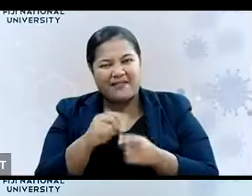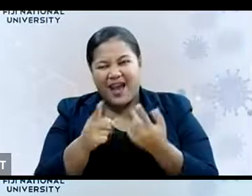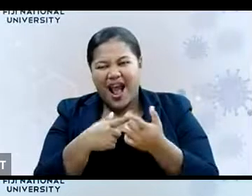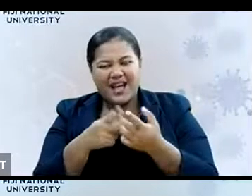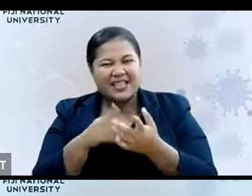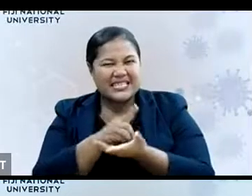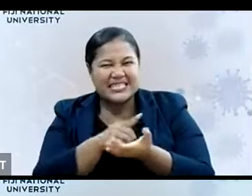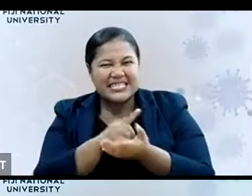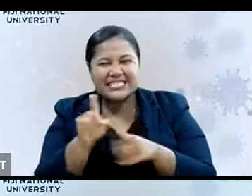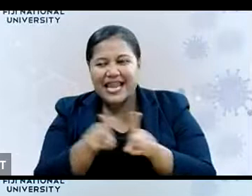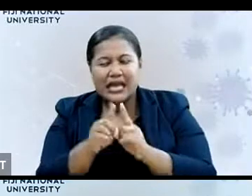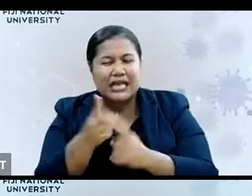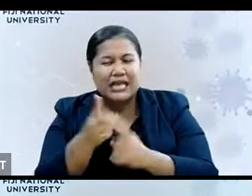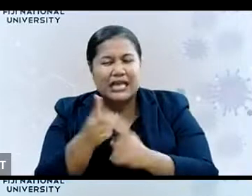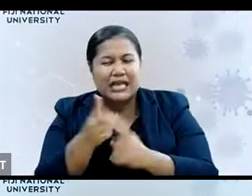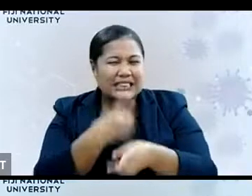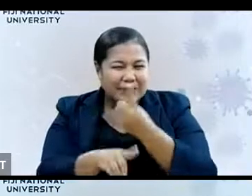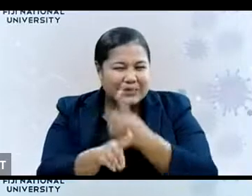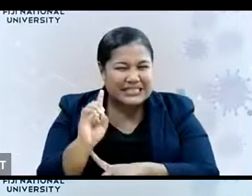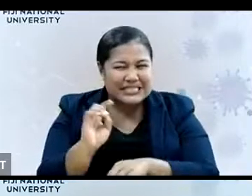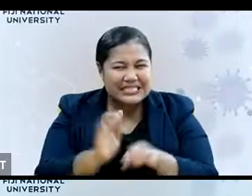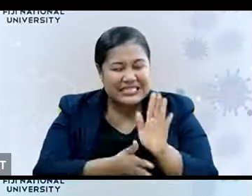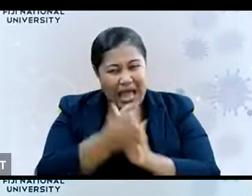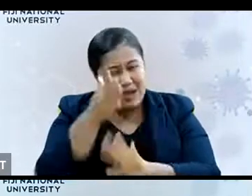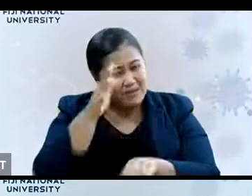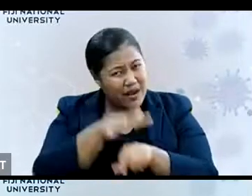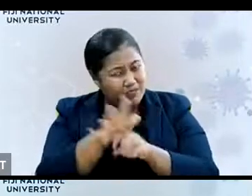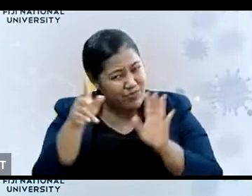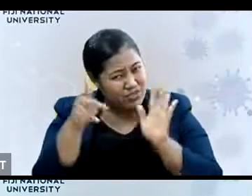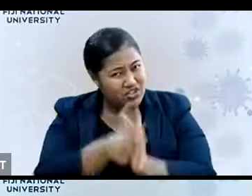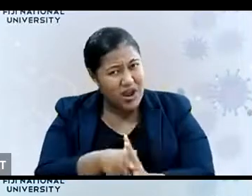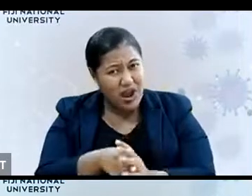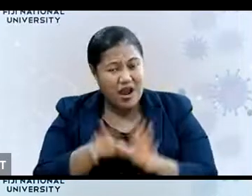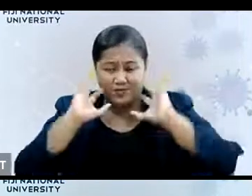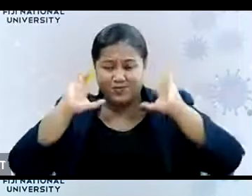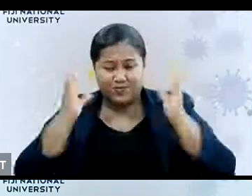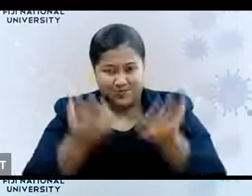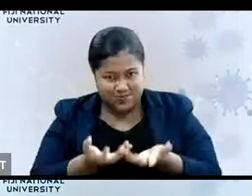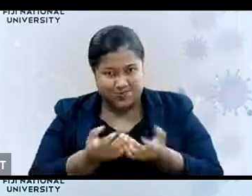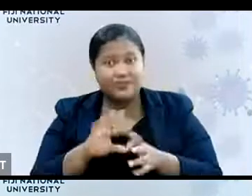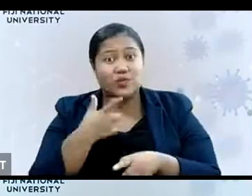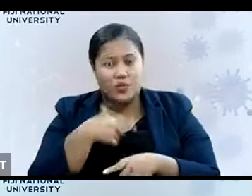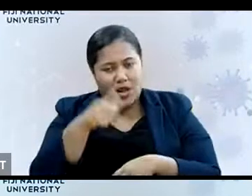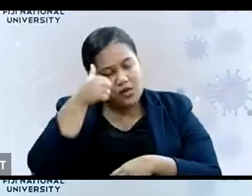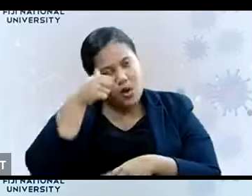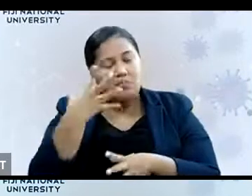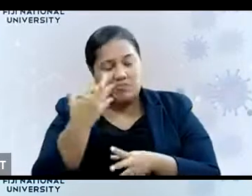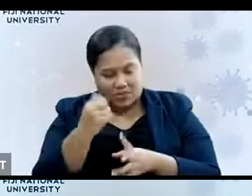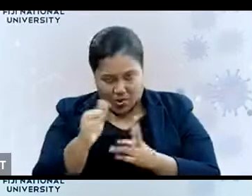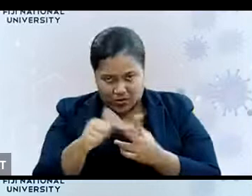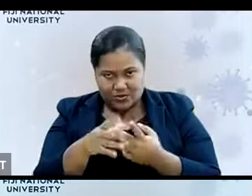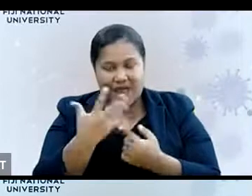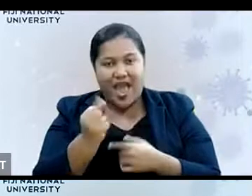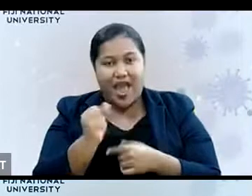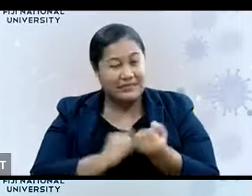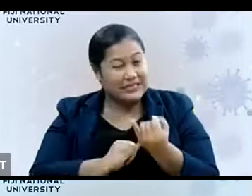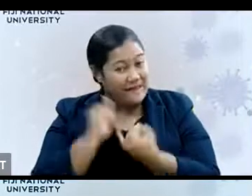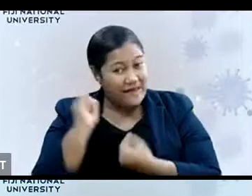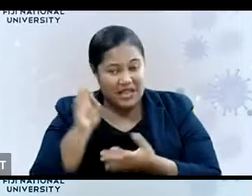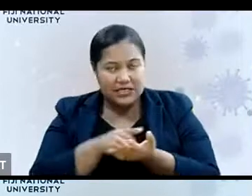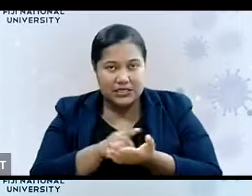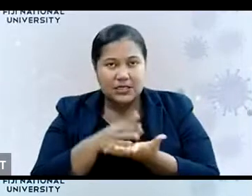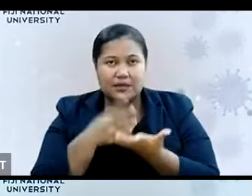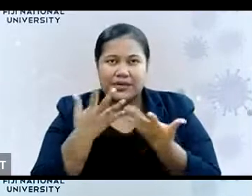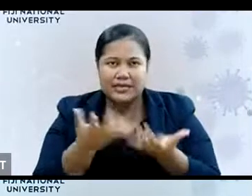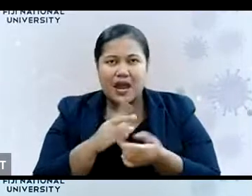like diabetes, high blood pressure, obesity. And we know that those are also risk factors for severe disease. So far,